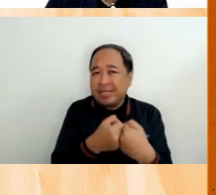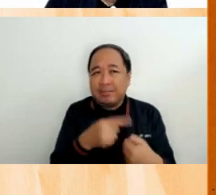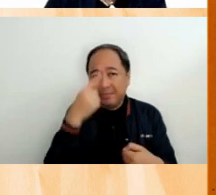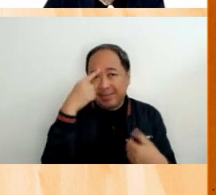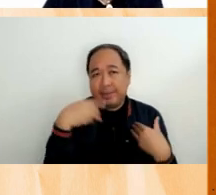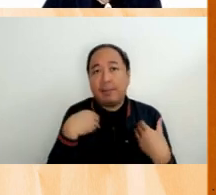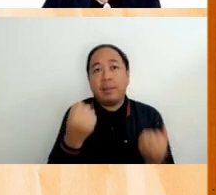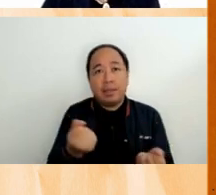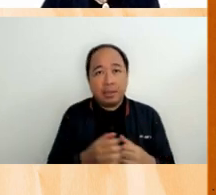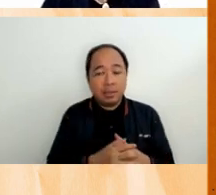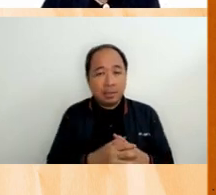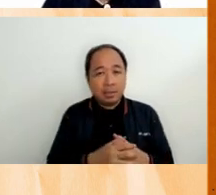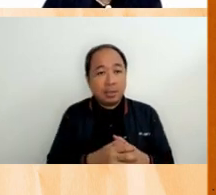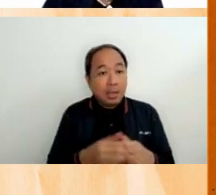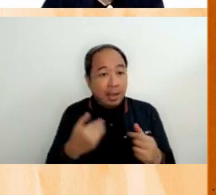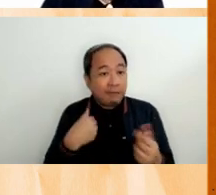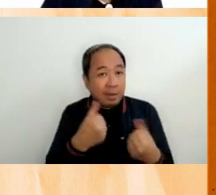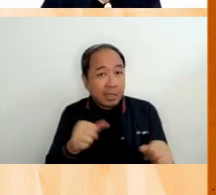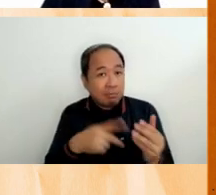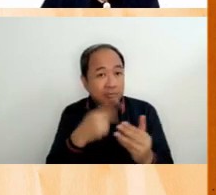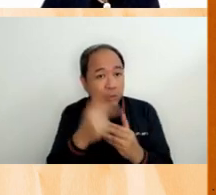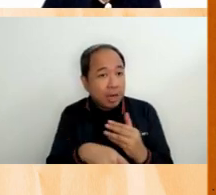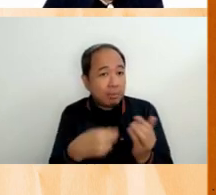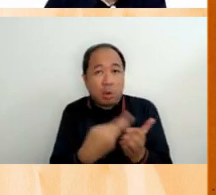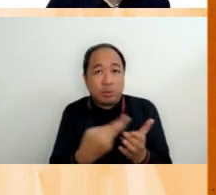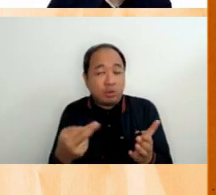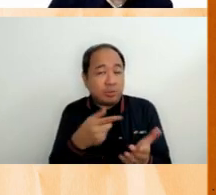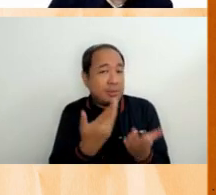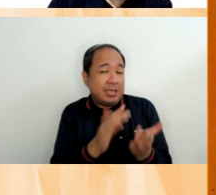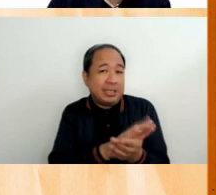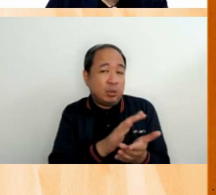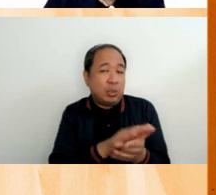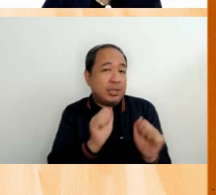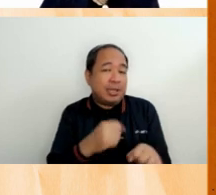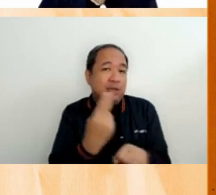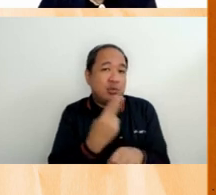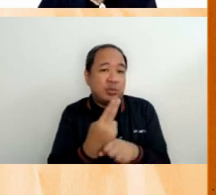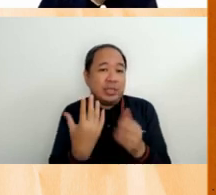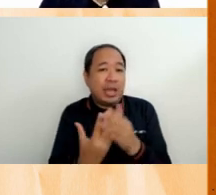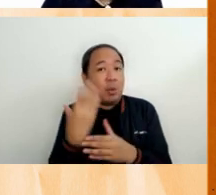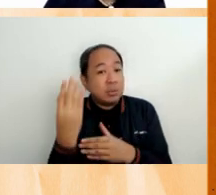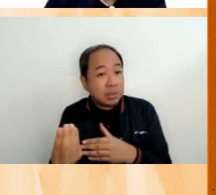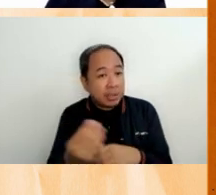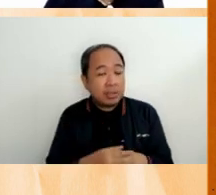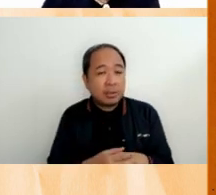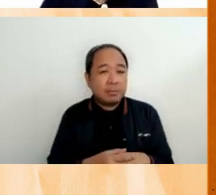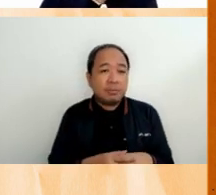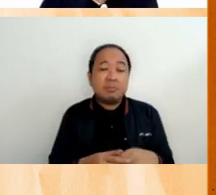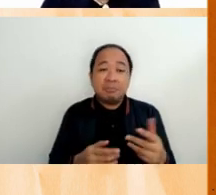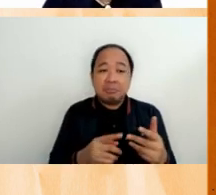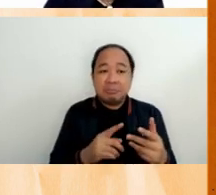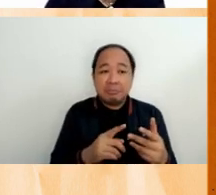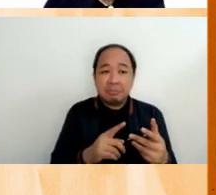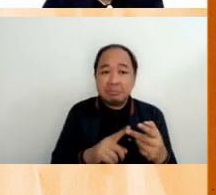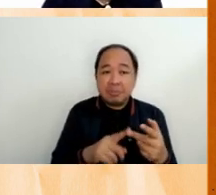a suicide risk screening program? My colleague will be talking about the ASK or the ASQ, the